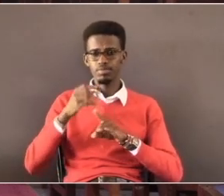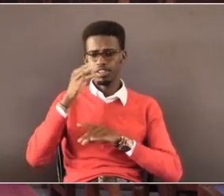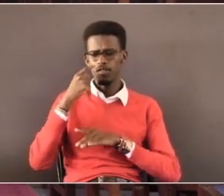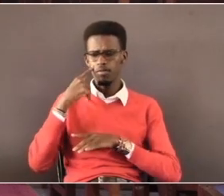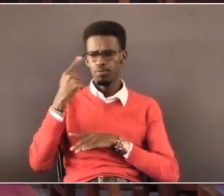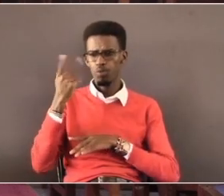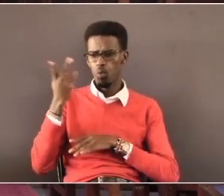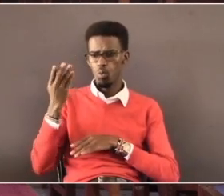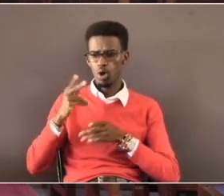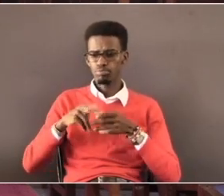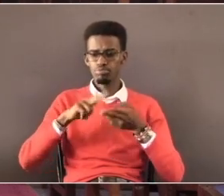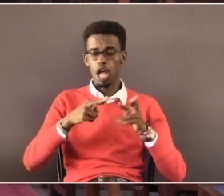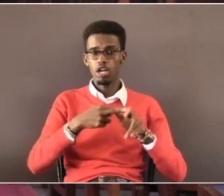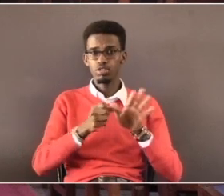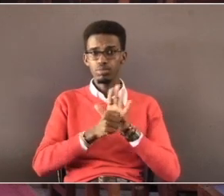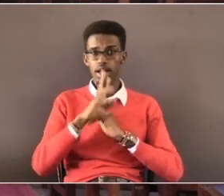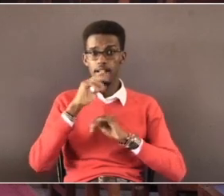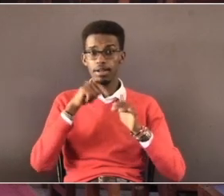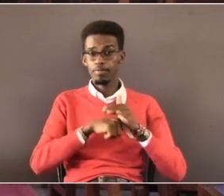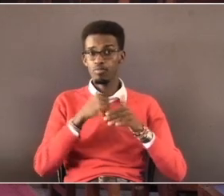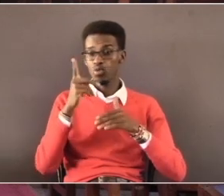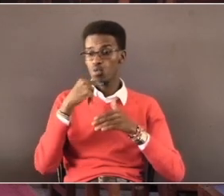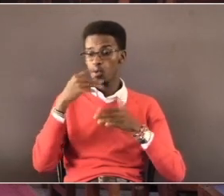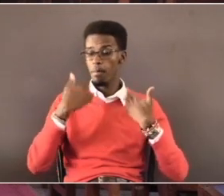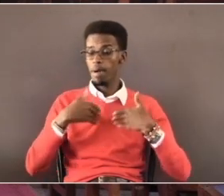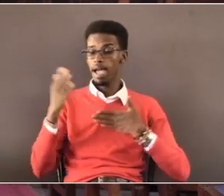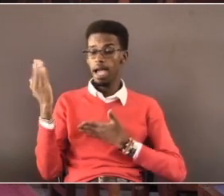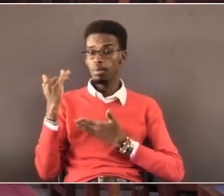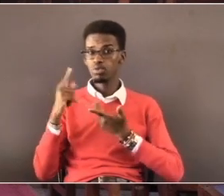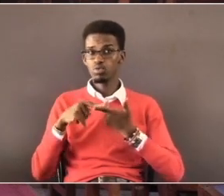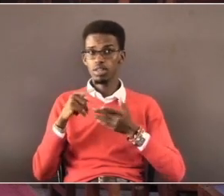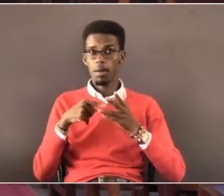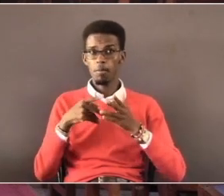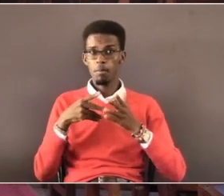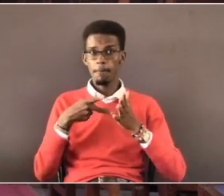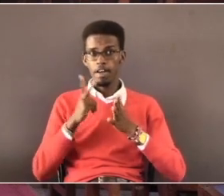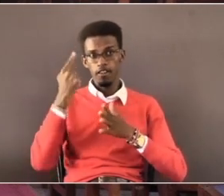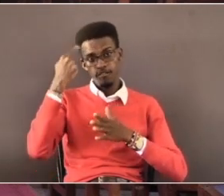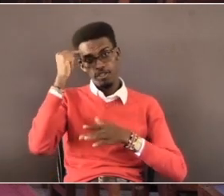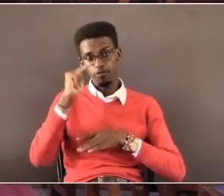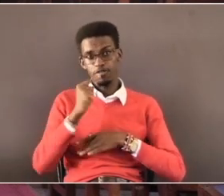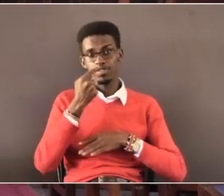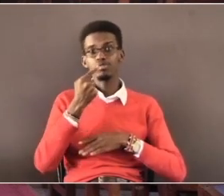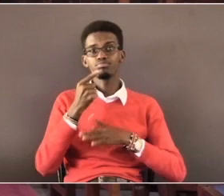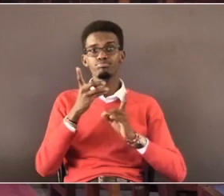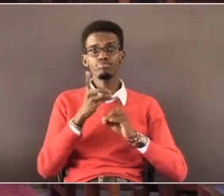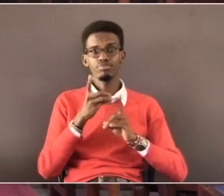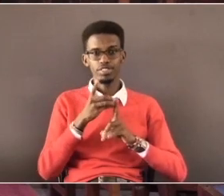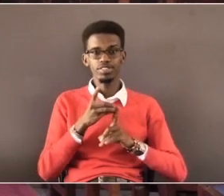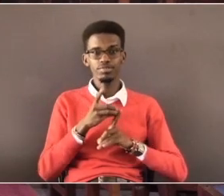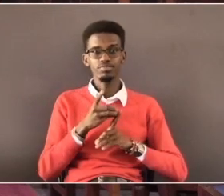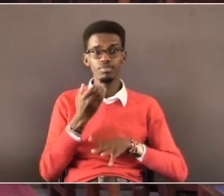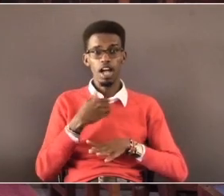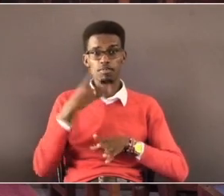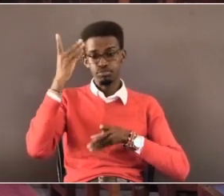look at the relationship that you are in, who is supposed to pay for the first date? Like, mekatiana, you